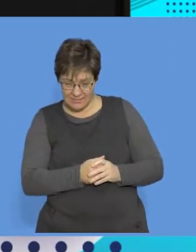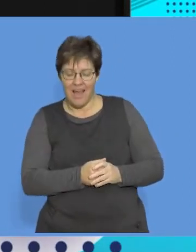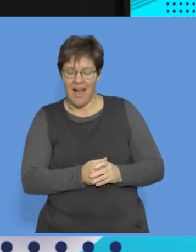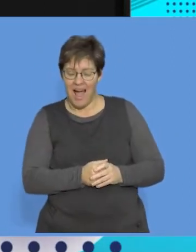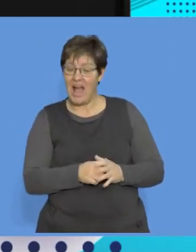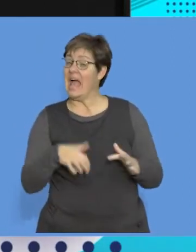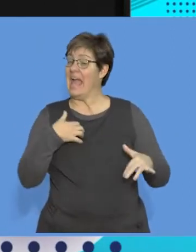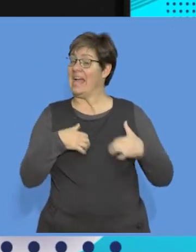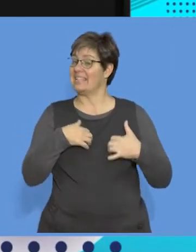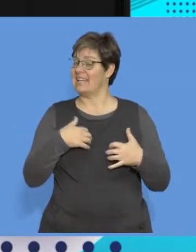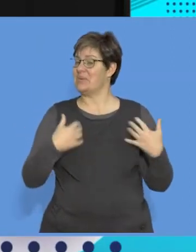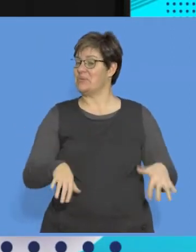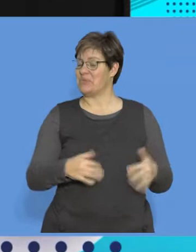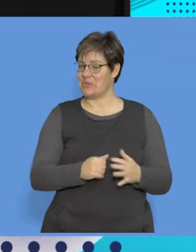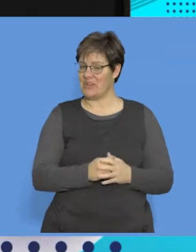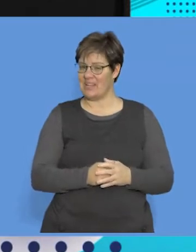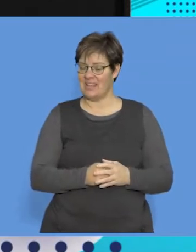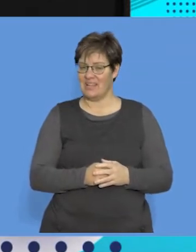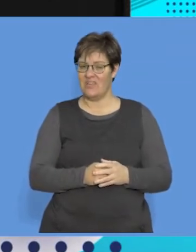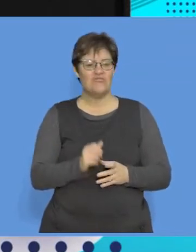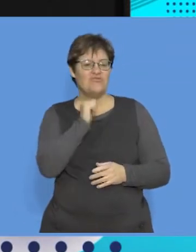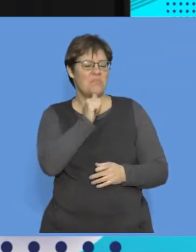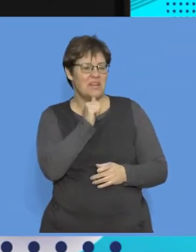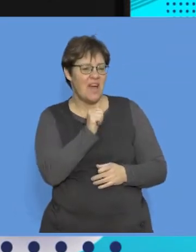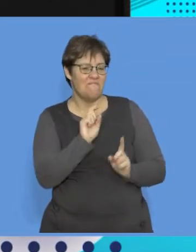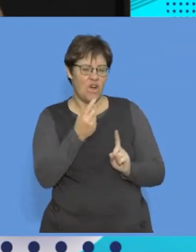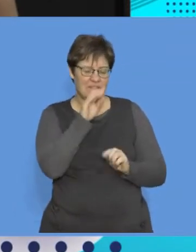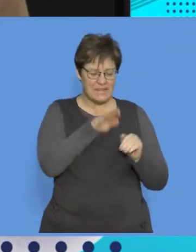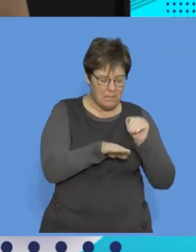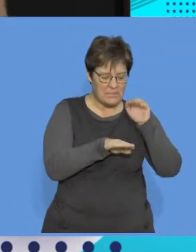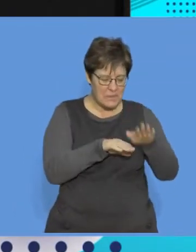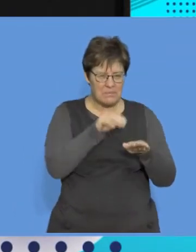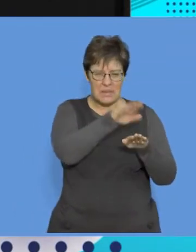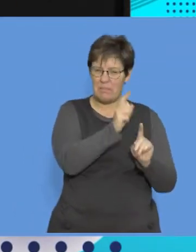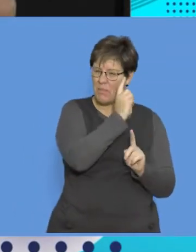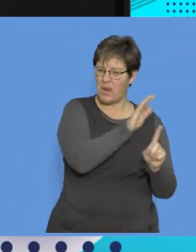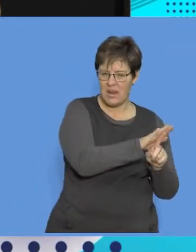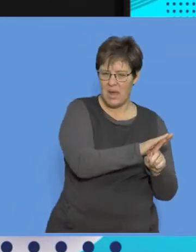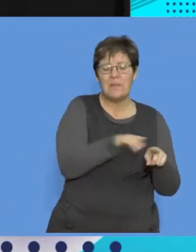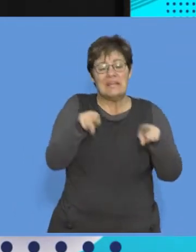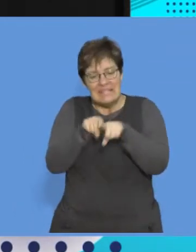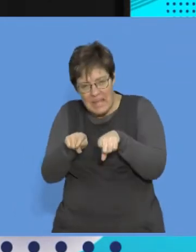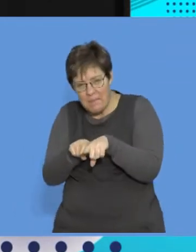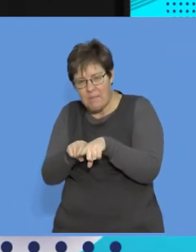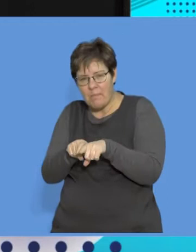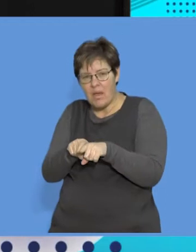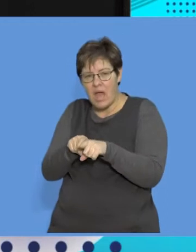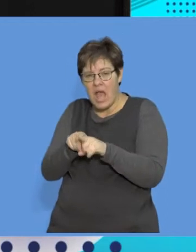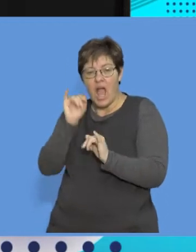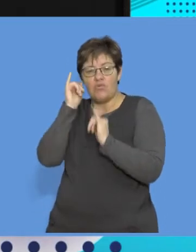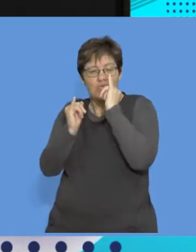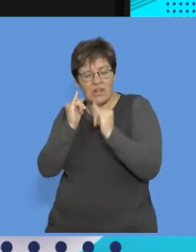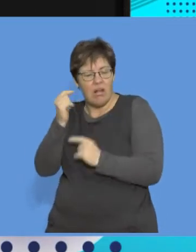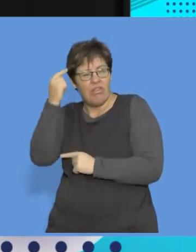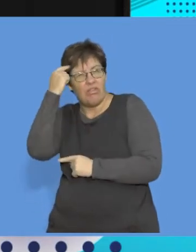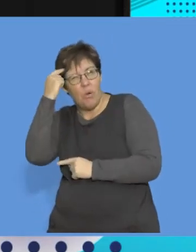exciting. And you know what? Apart from the first steps, it's all about engaging critical thought. And